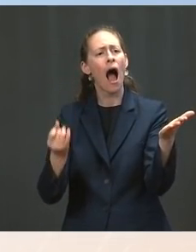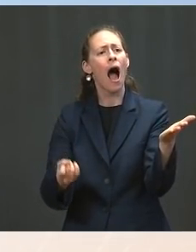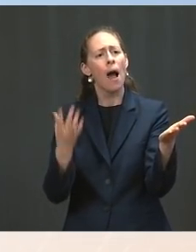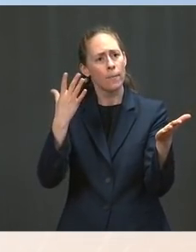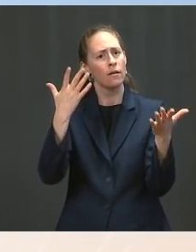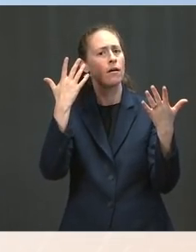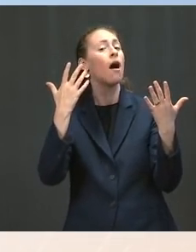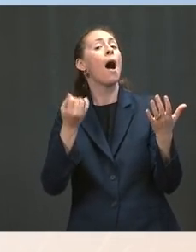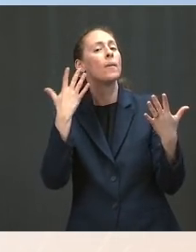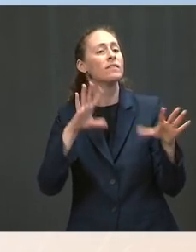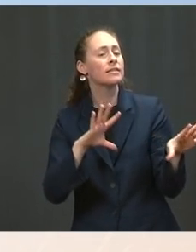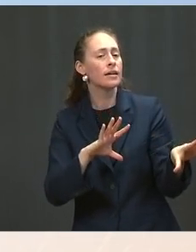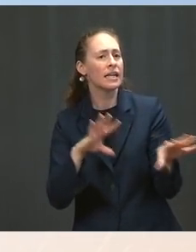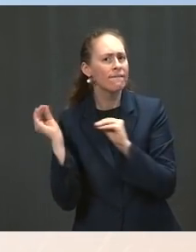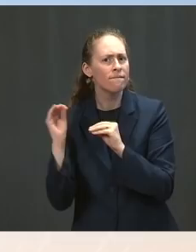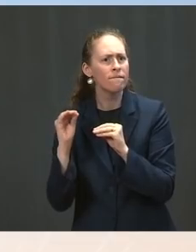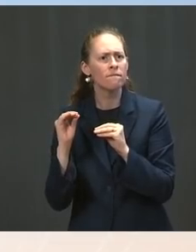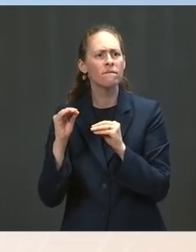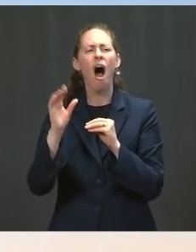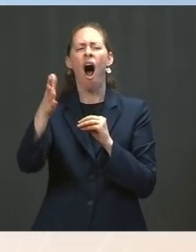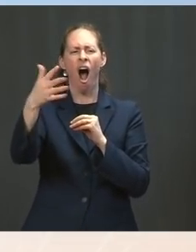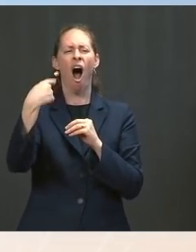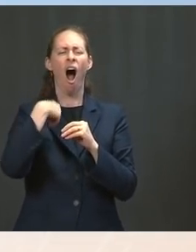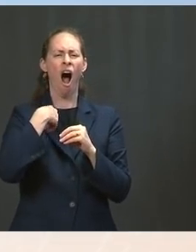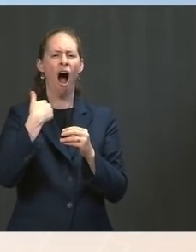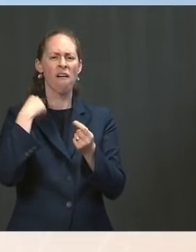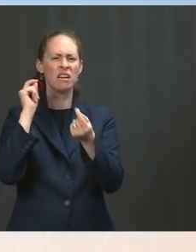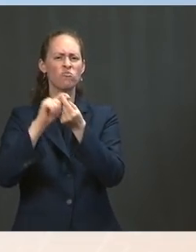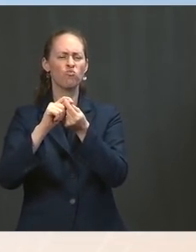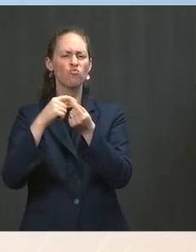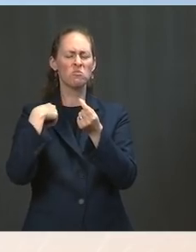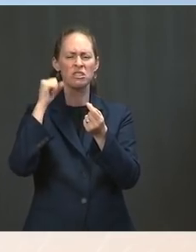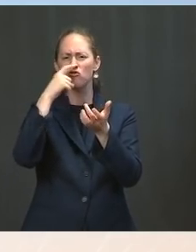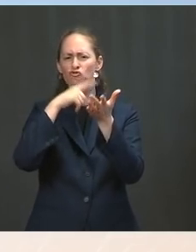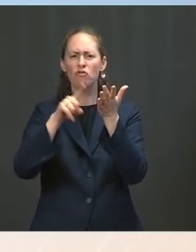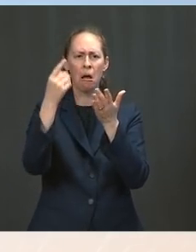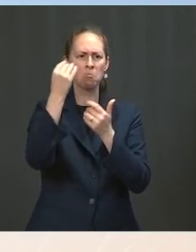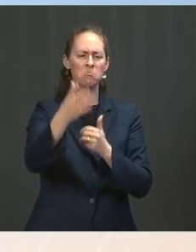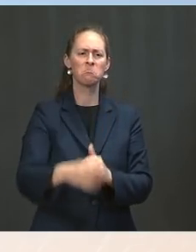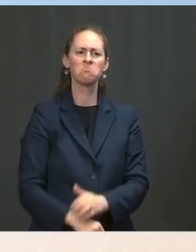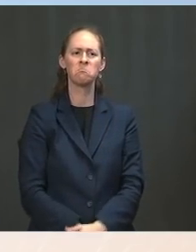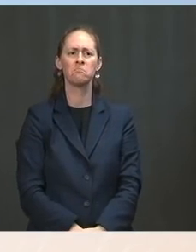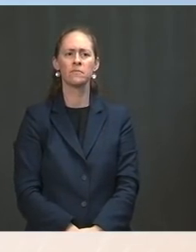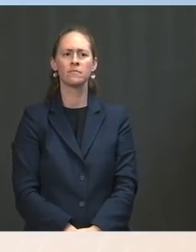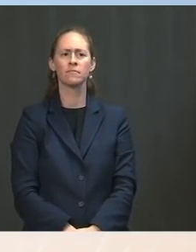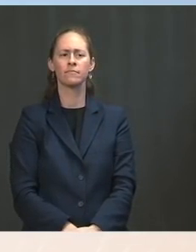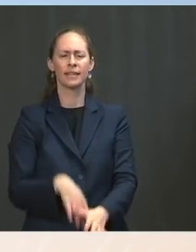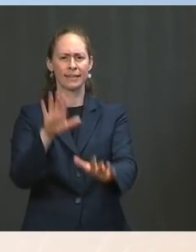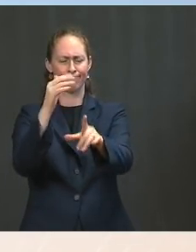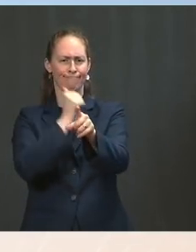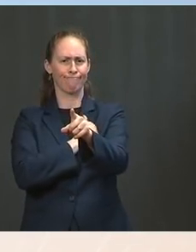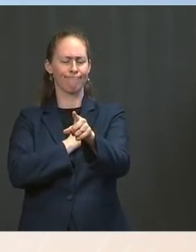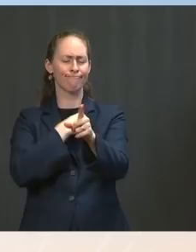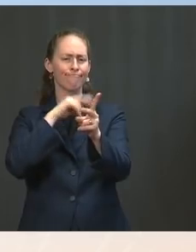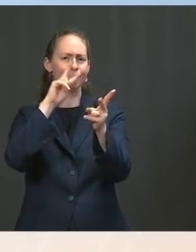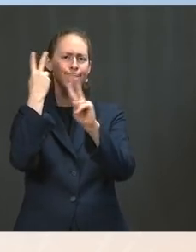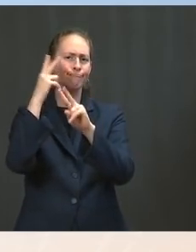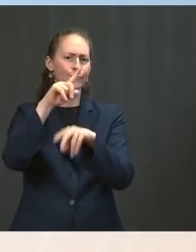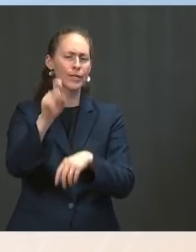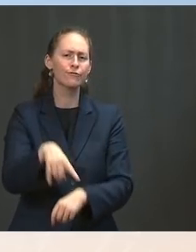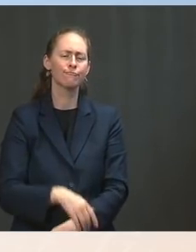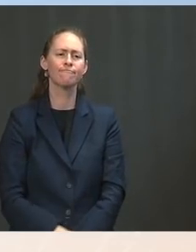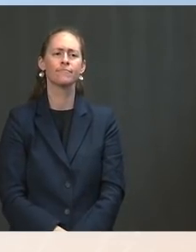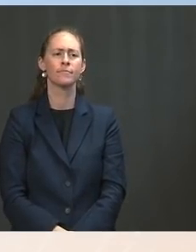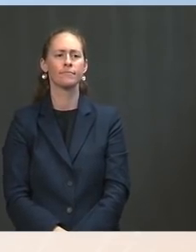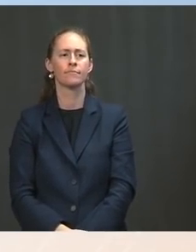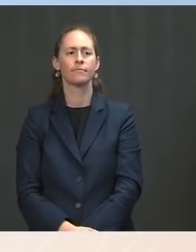number on that. Yes. Jake, two things. One, just a clarification. You had said that you will get all Americans in Kabul